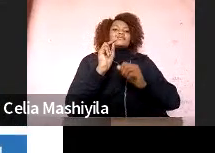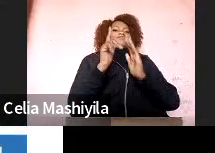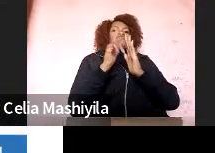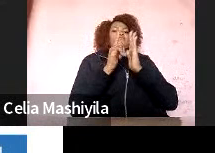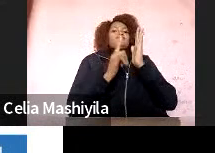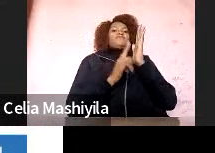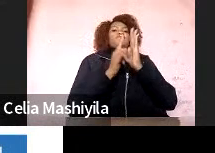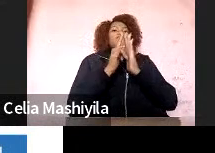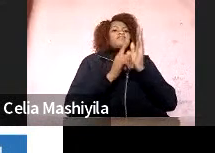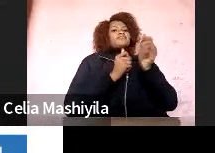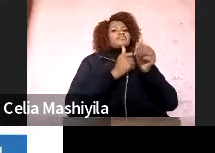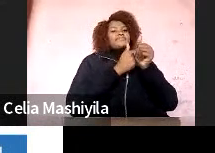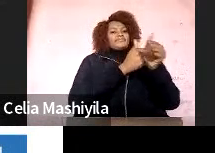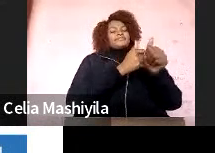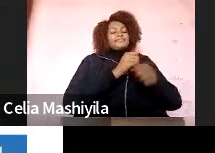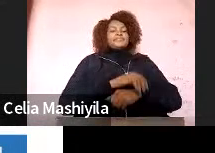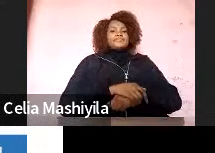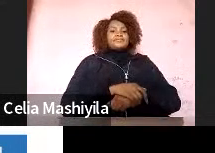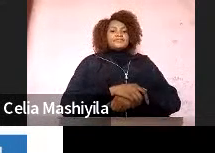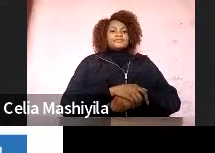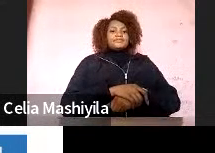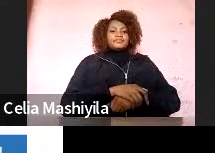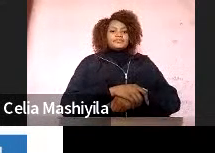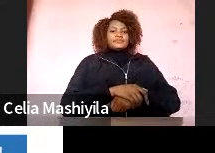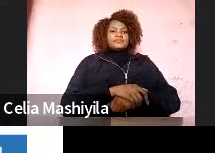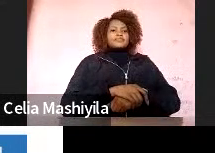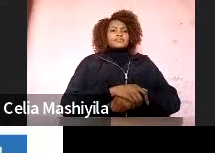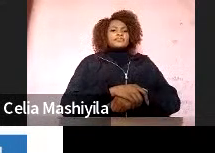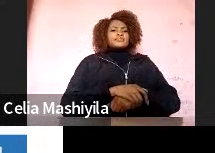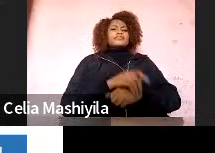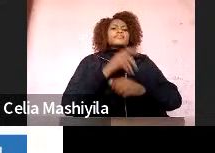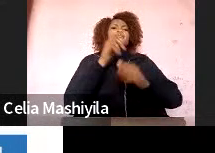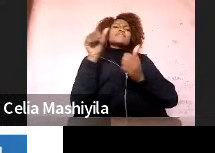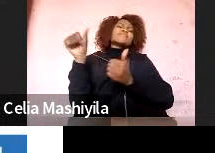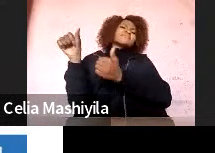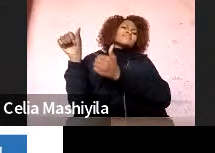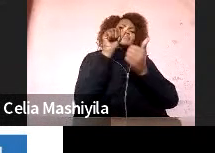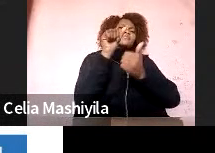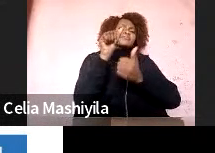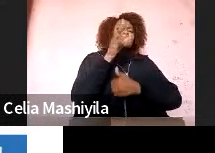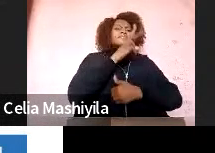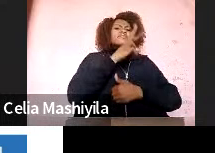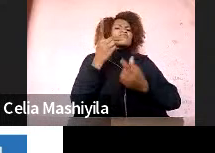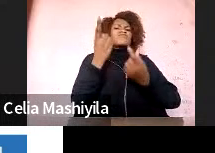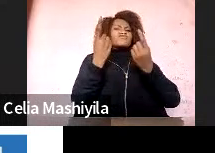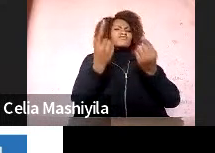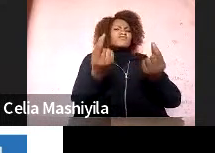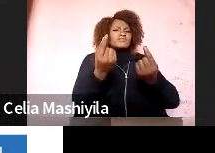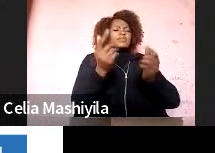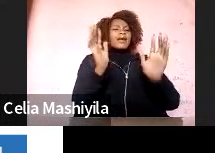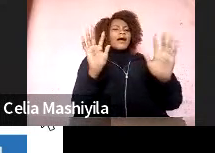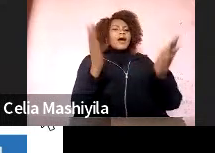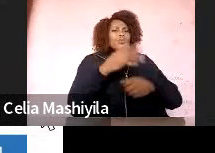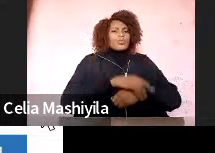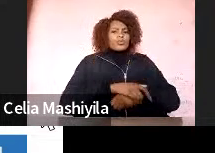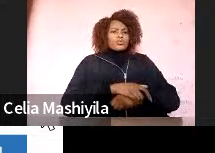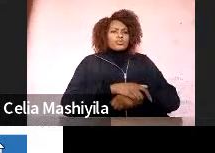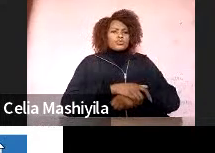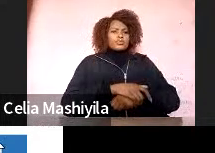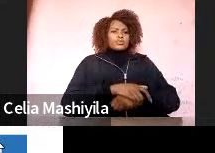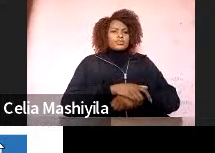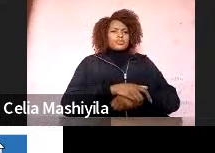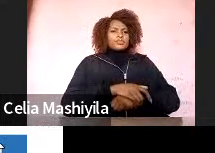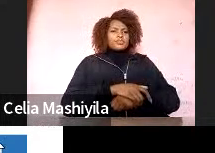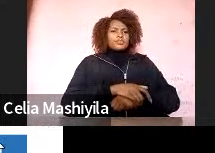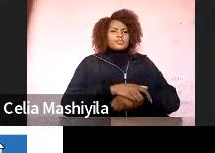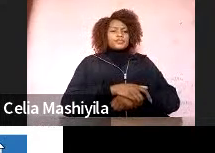Yes. What is this appeal process? How should one do it? We are saying you should